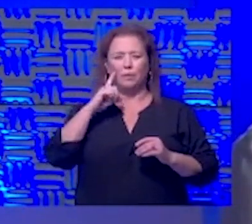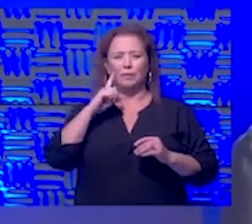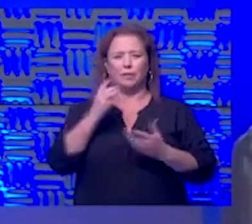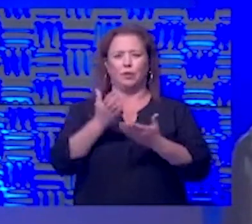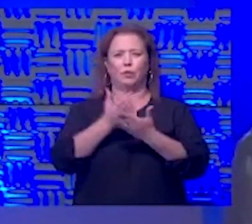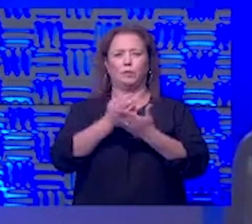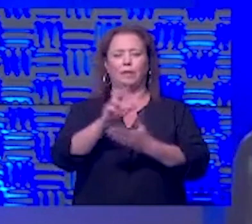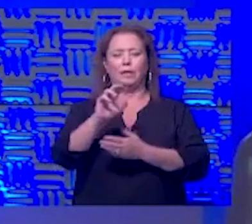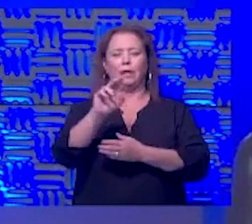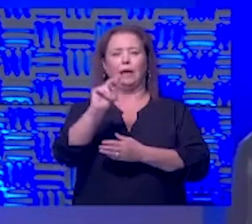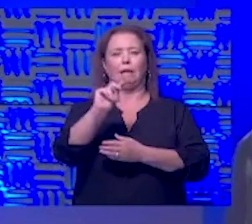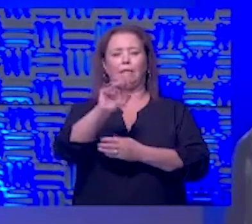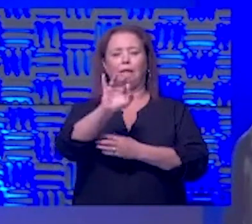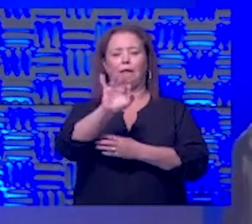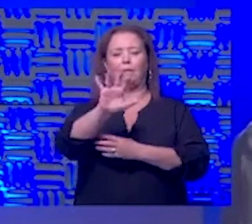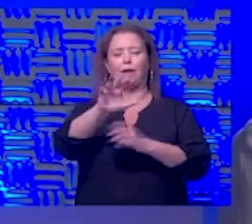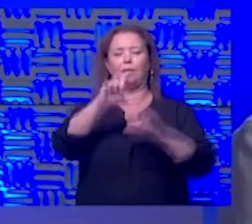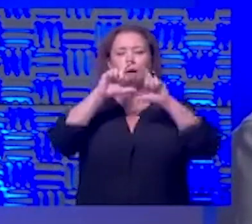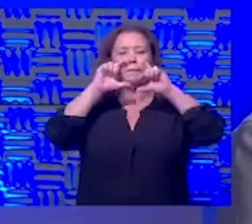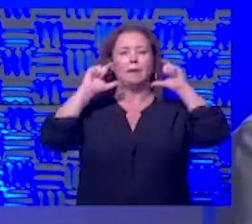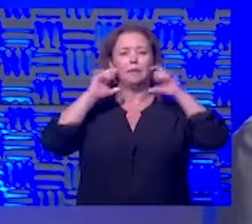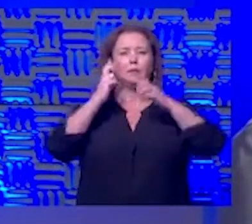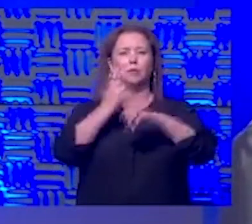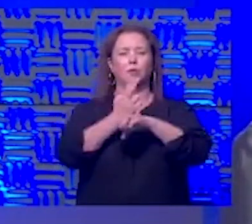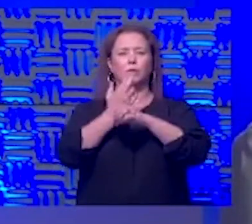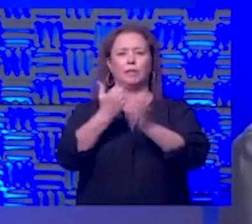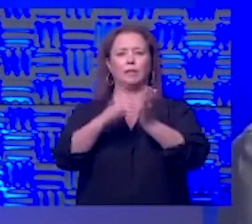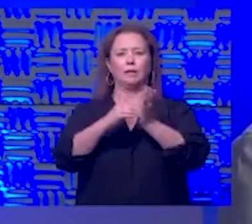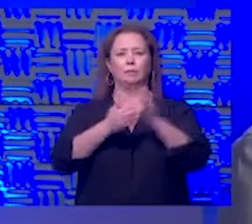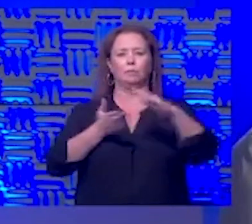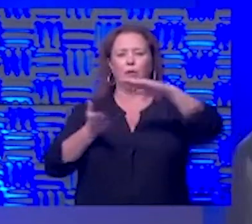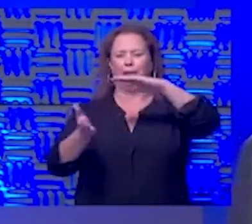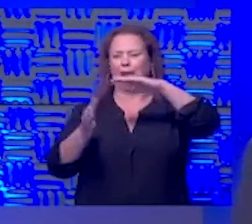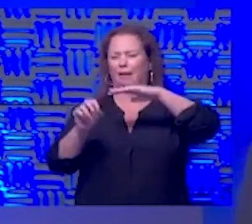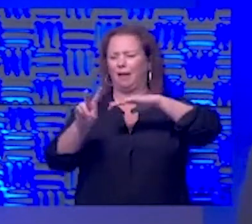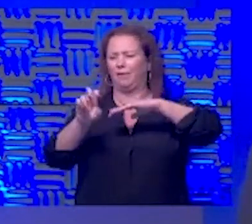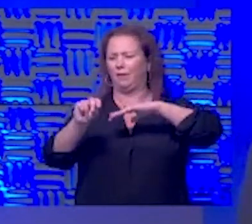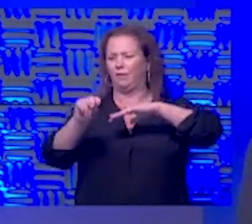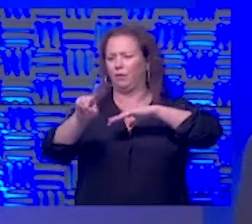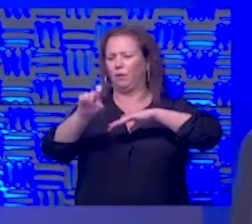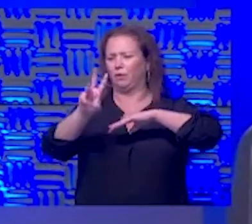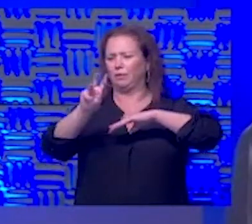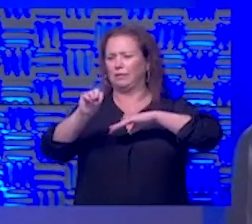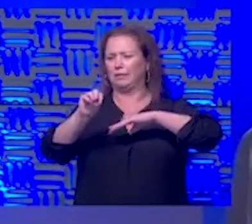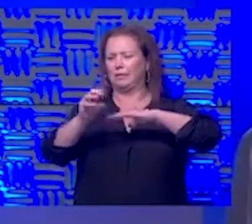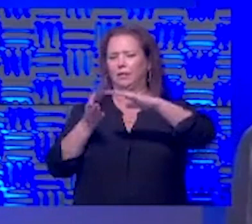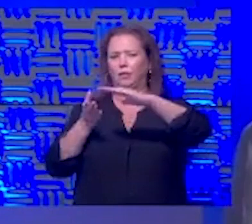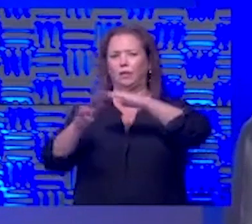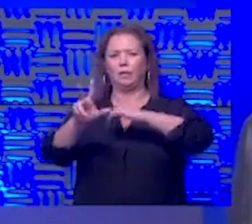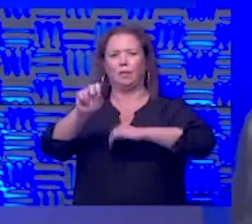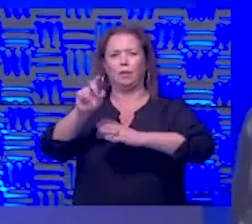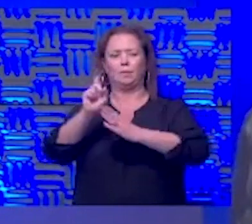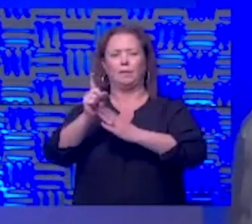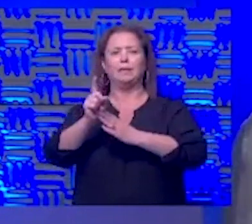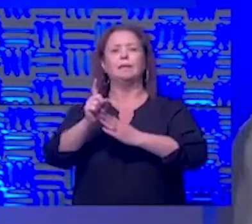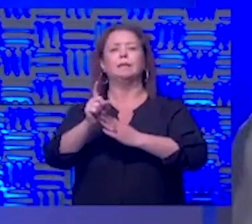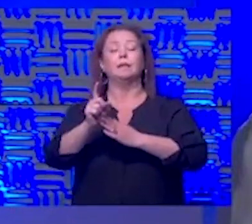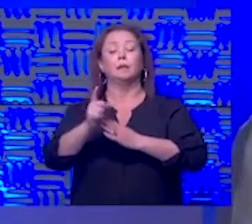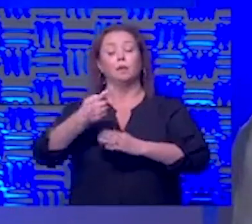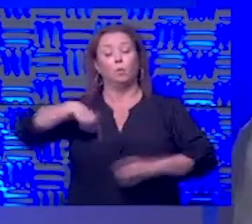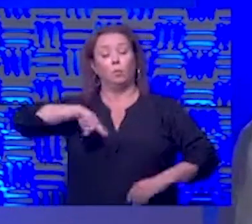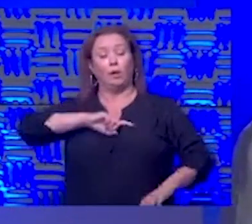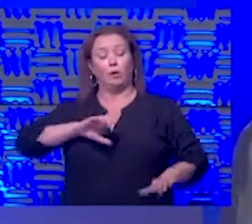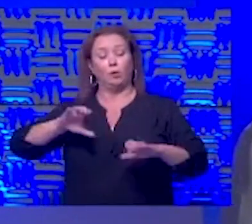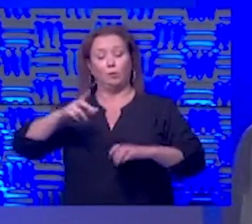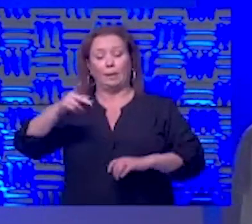reusing N95 masks at one point. It was, I think, putting it in your oven for 160 degrees. Yeah, 160 degrees for 10 minutes or 30. Even when we're